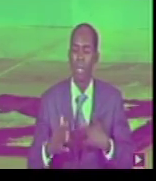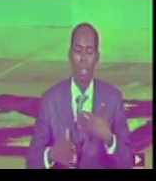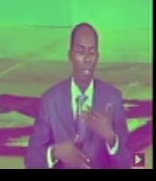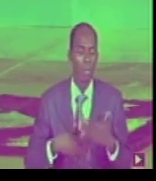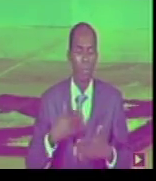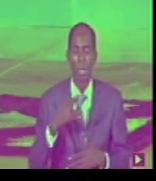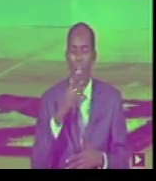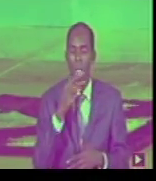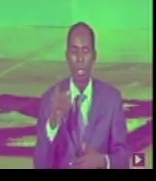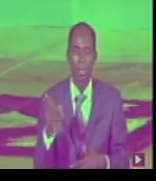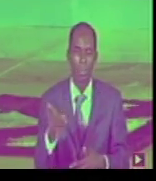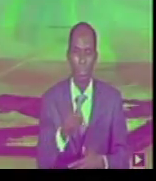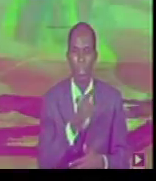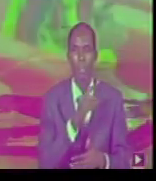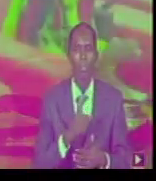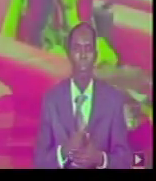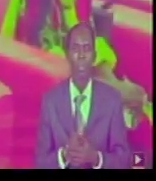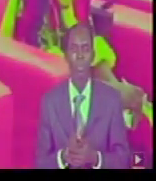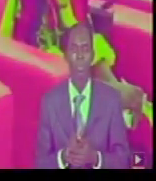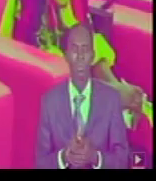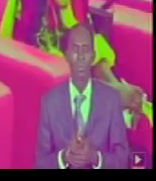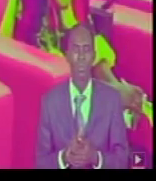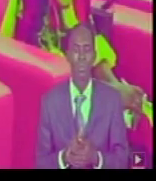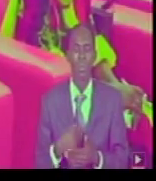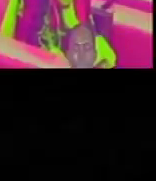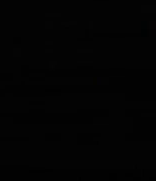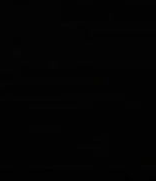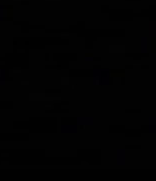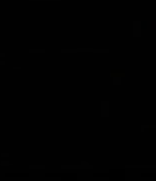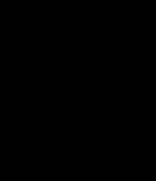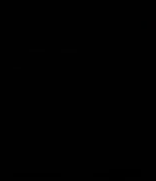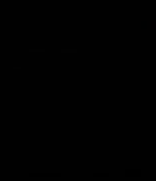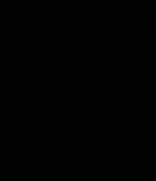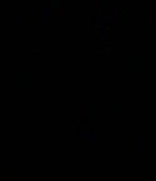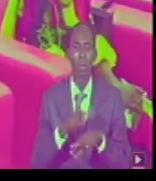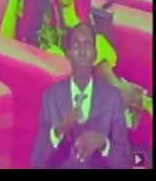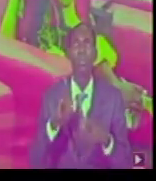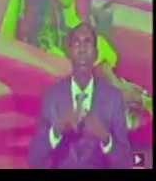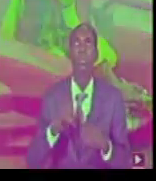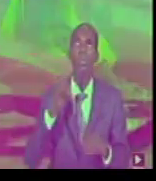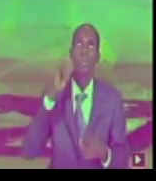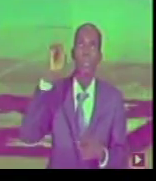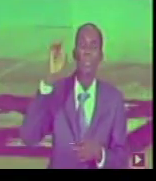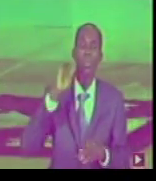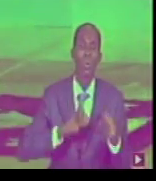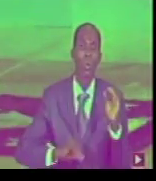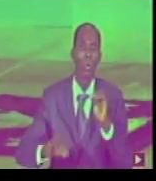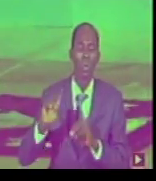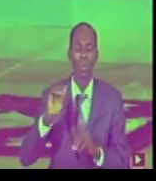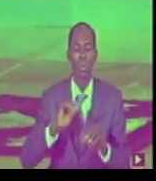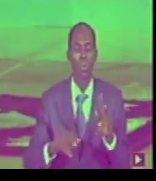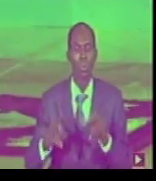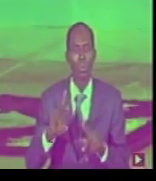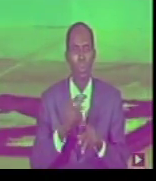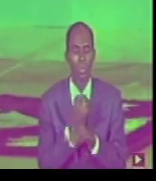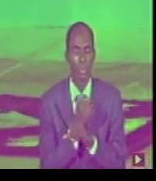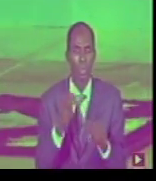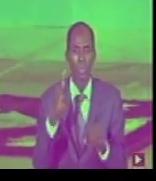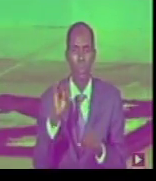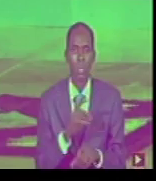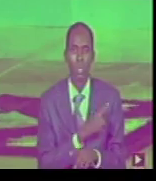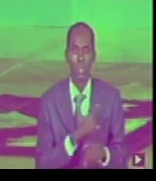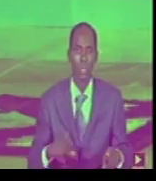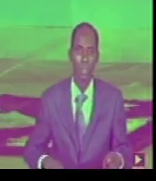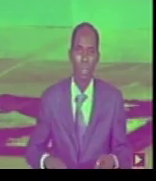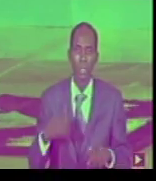art thou. Who is like unto thee, O people, saved by the Lord, the